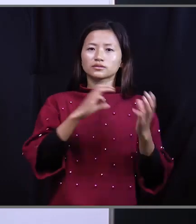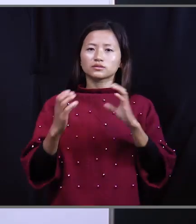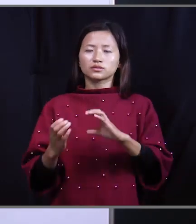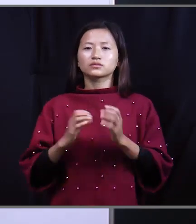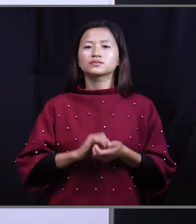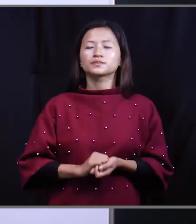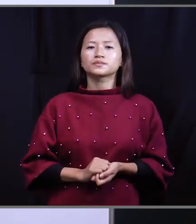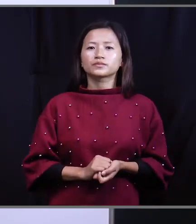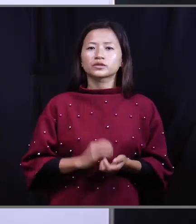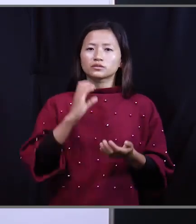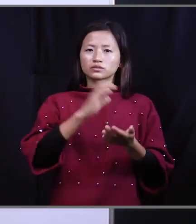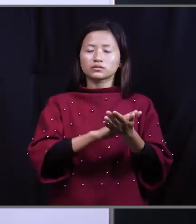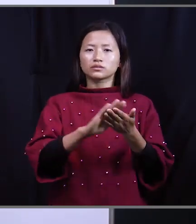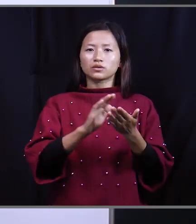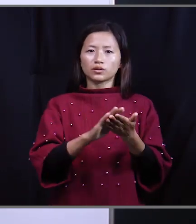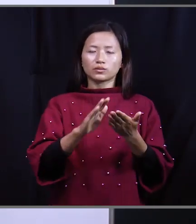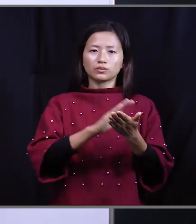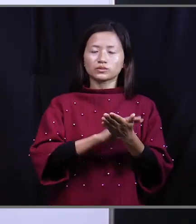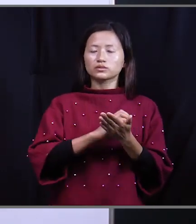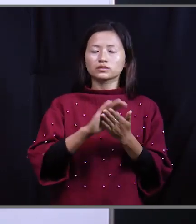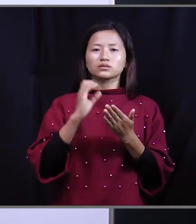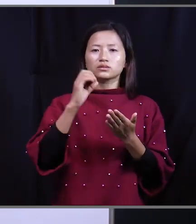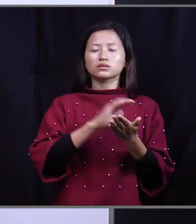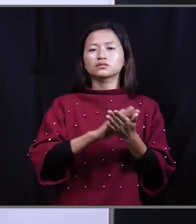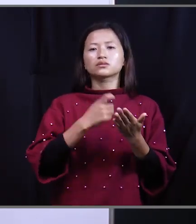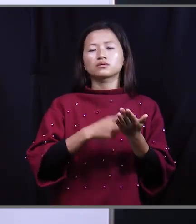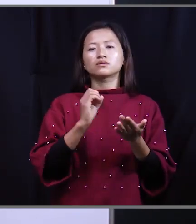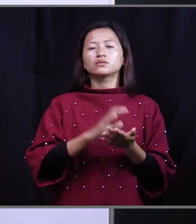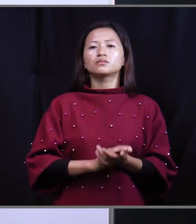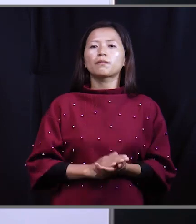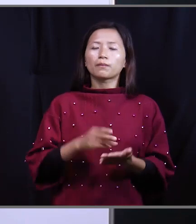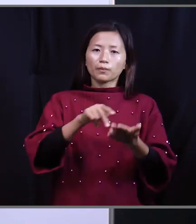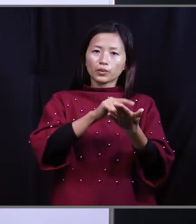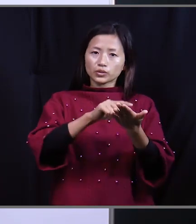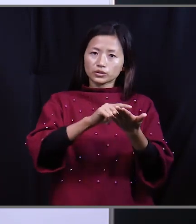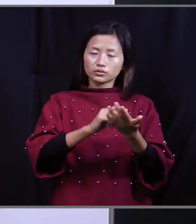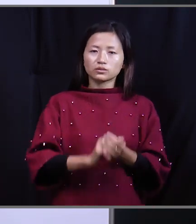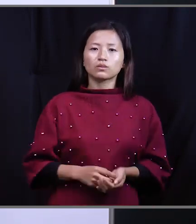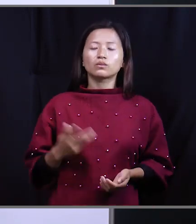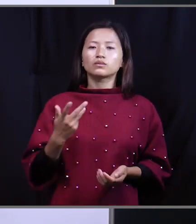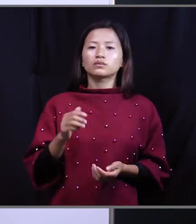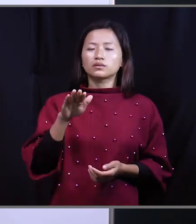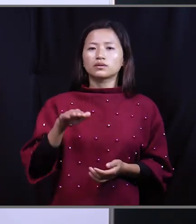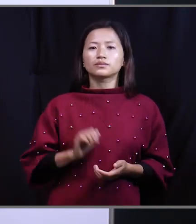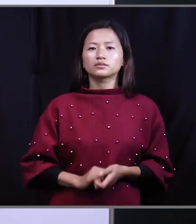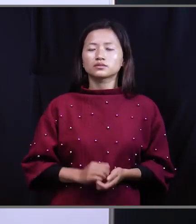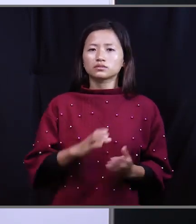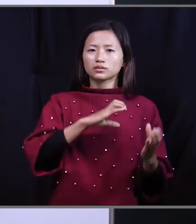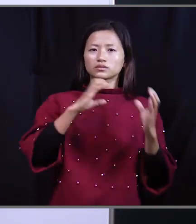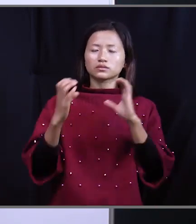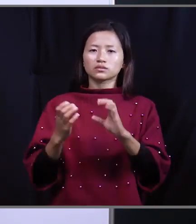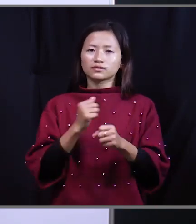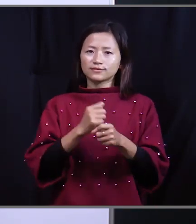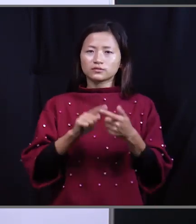their chromatid portion. So when they exchange their chromatid portion, what will happen? They will exchange their